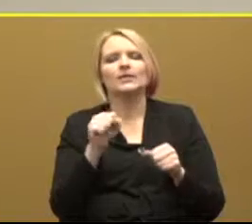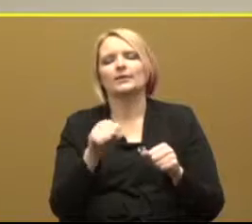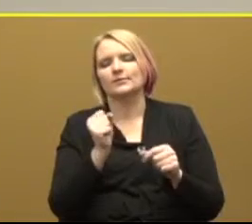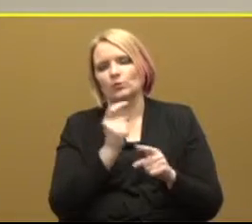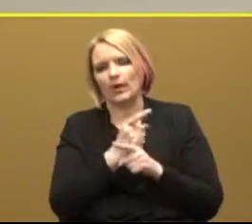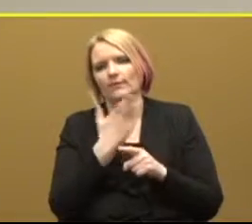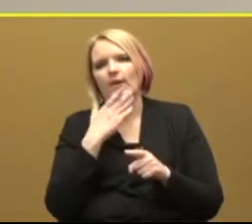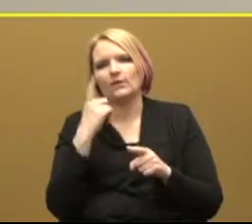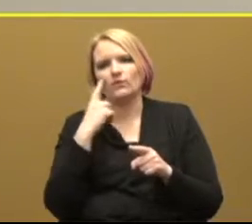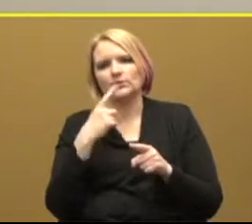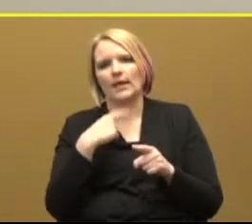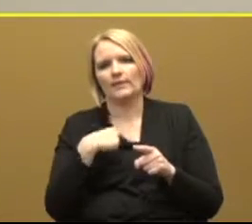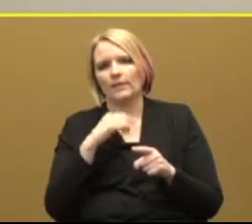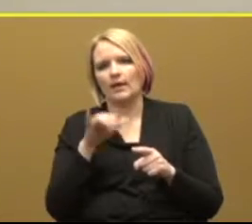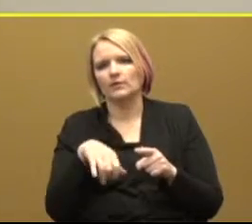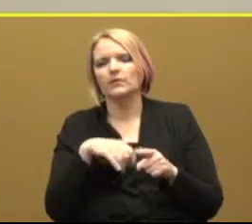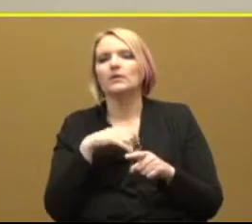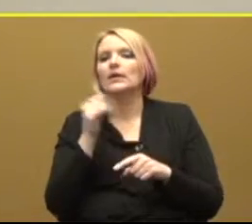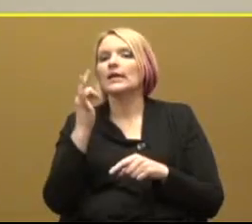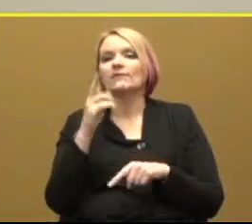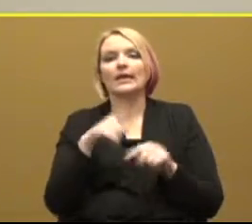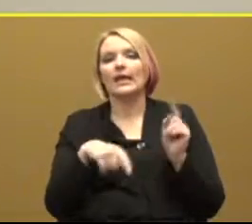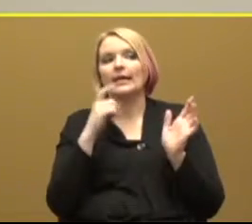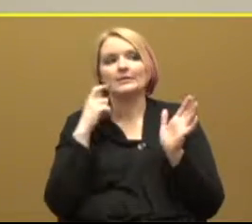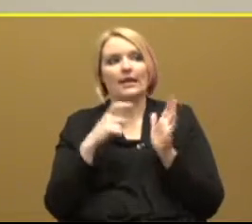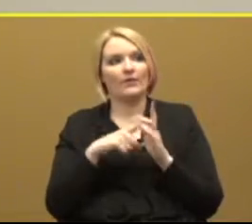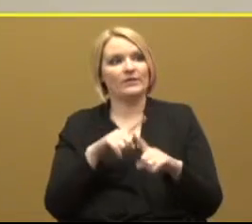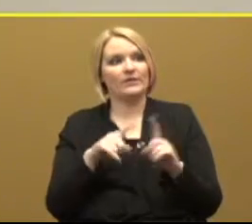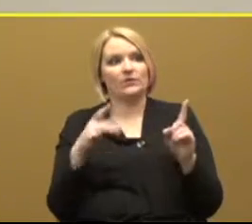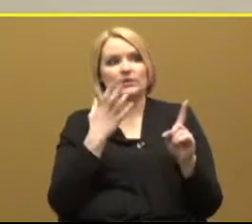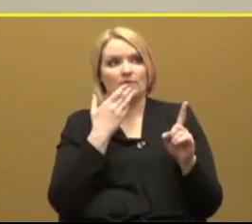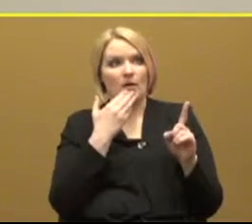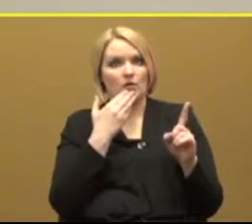for saying that. Yes, if they cannot discriminate color,